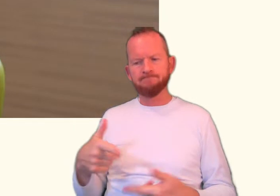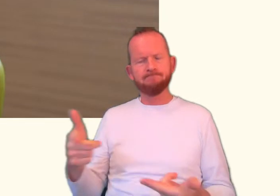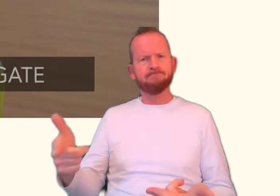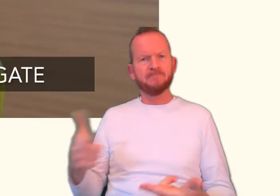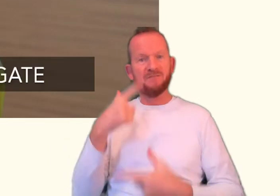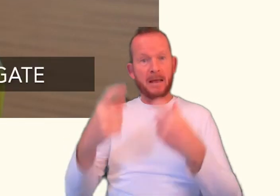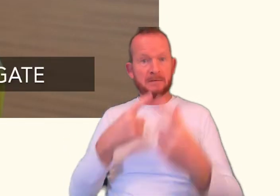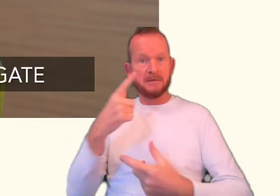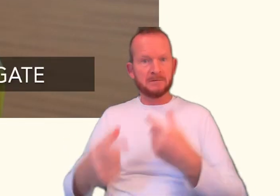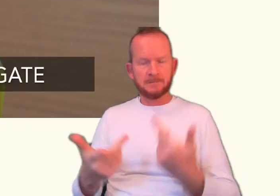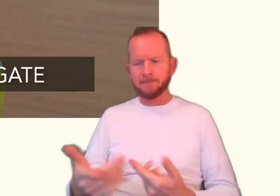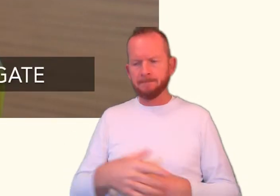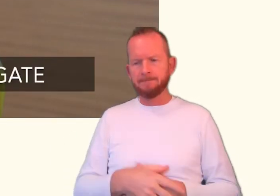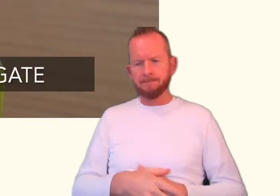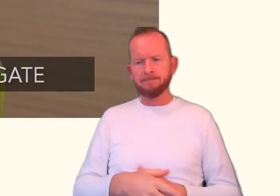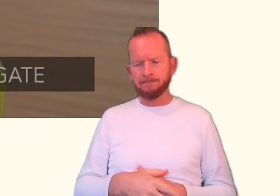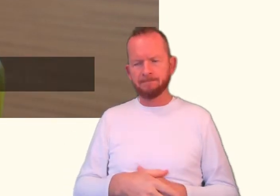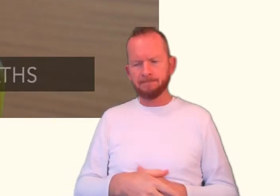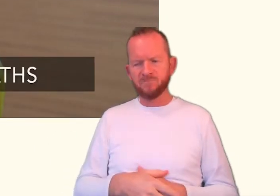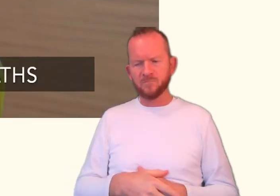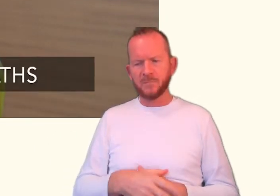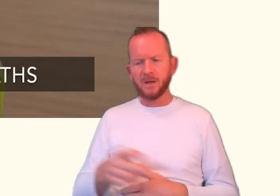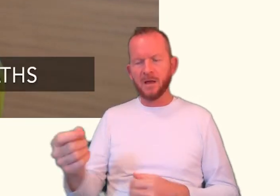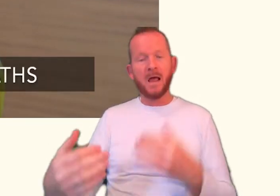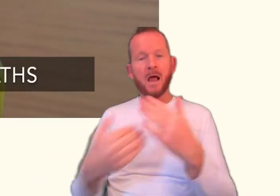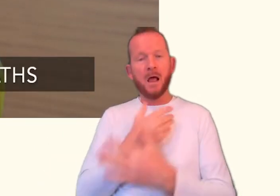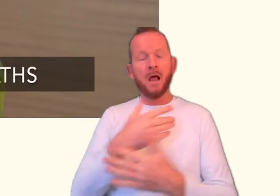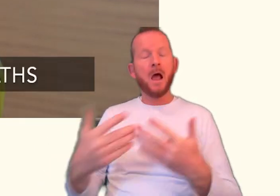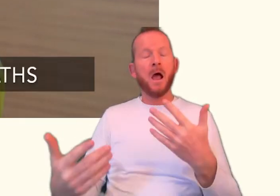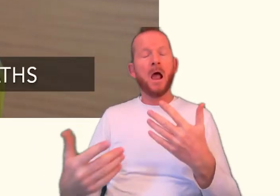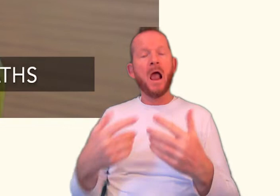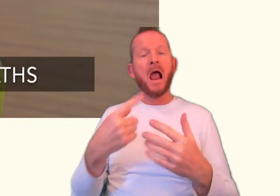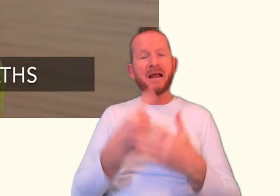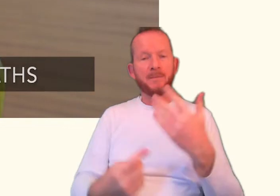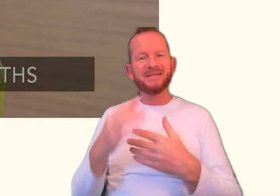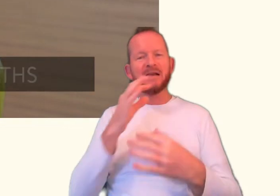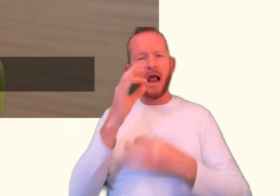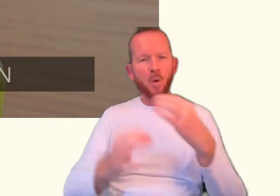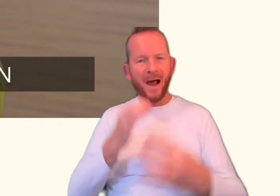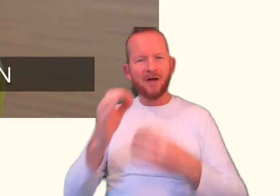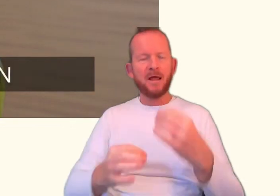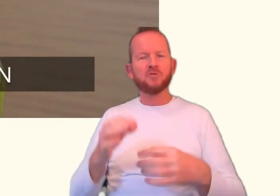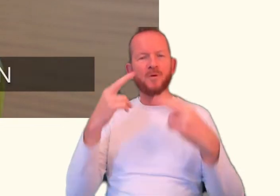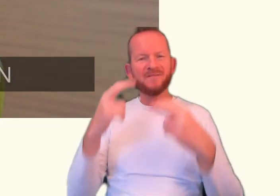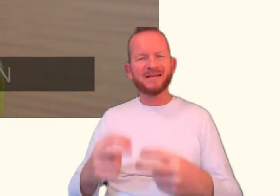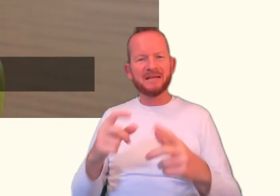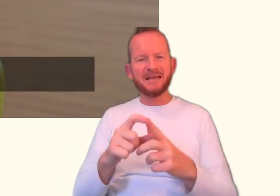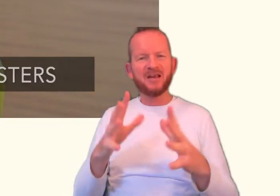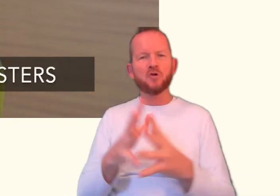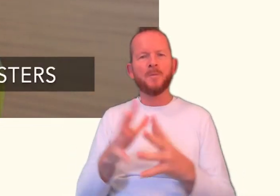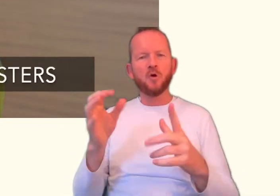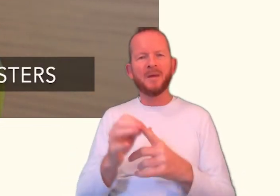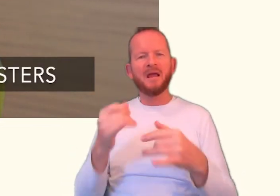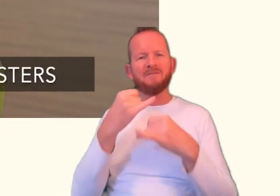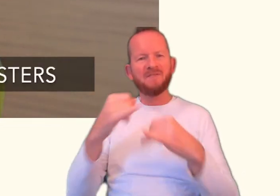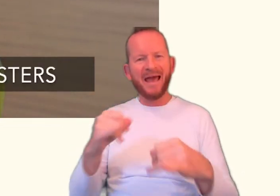And it's an independent inquiry to investigate DWP failings in relation to these deaths, including whether they have been